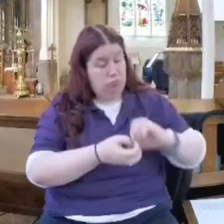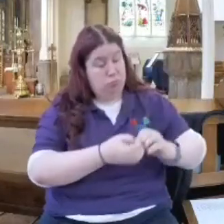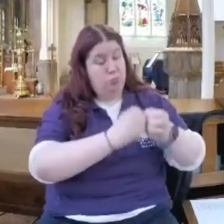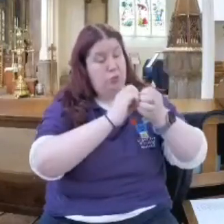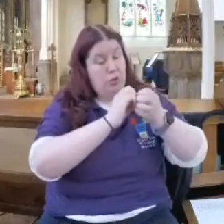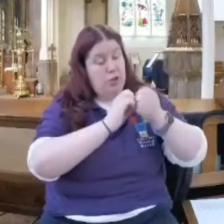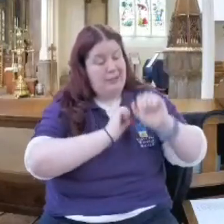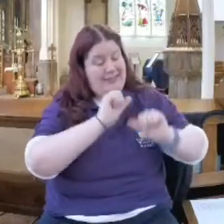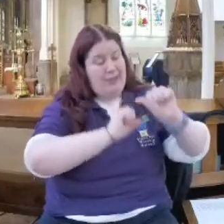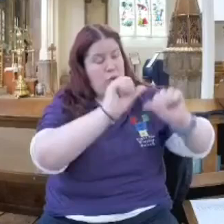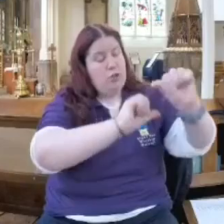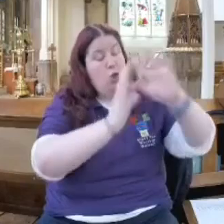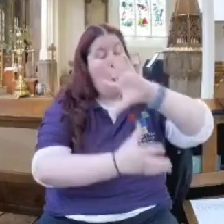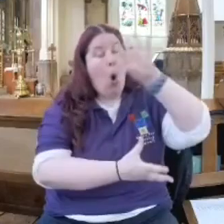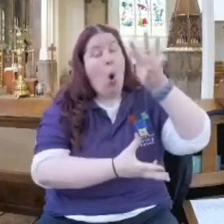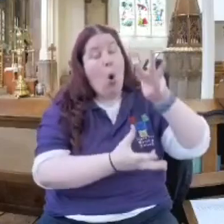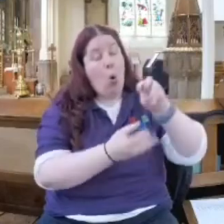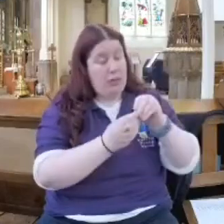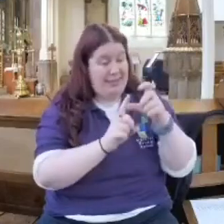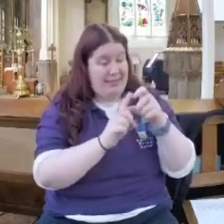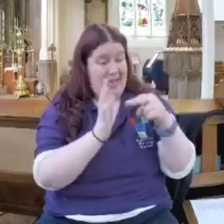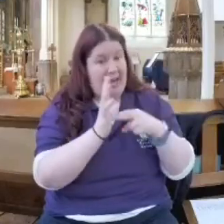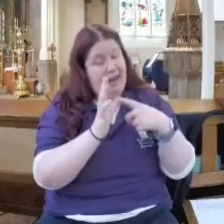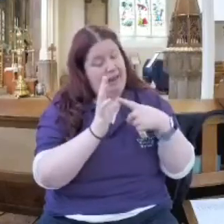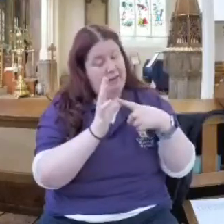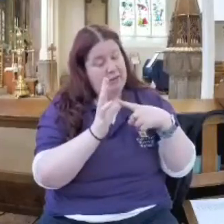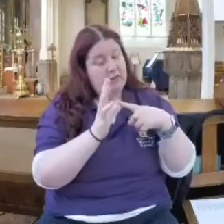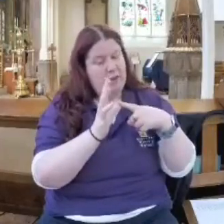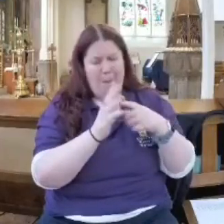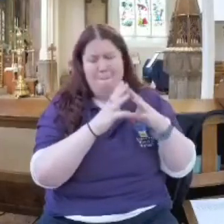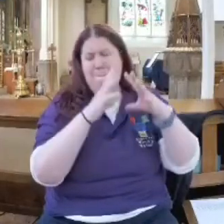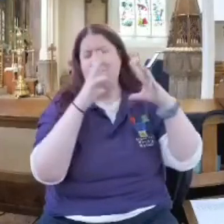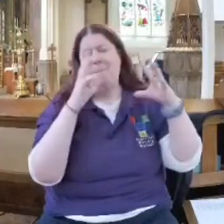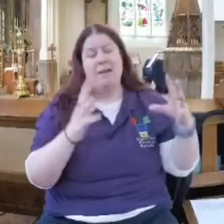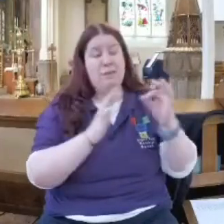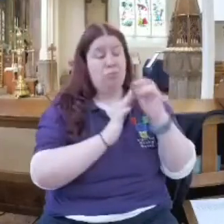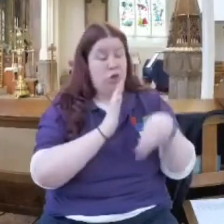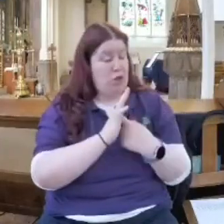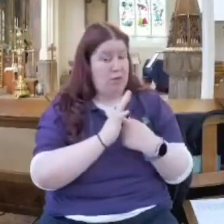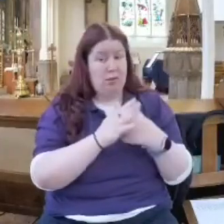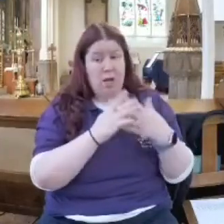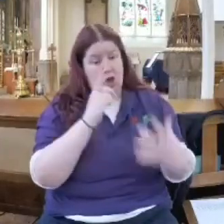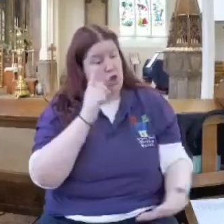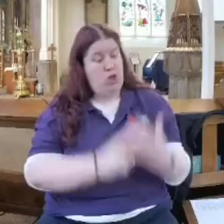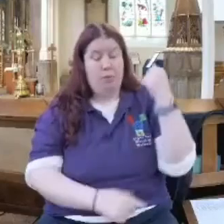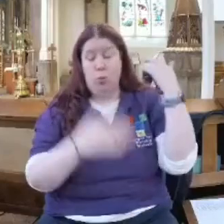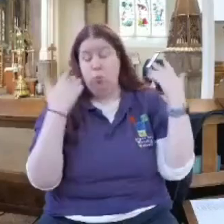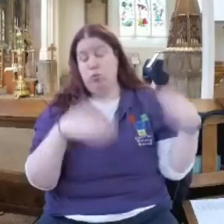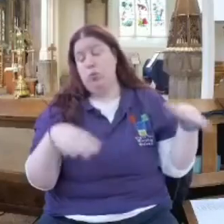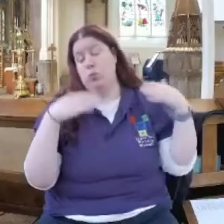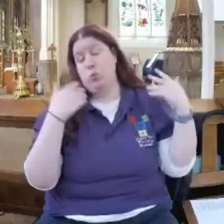to sequence the entire human genome. A massive, huge achievement, a huge